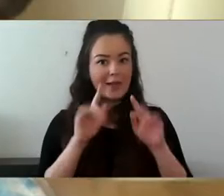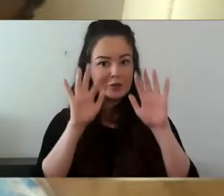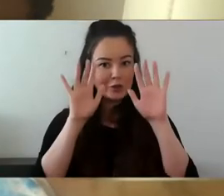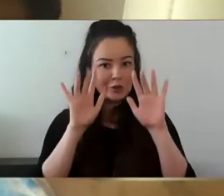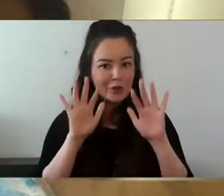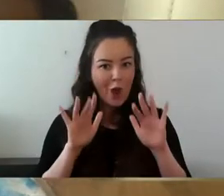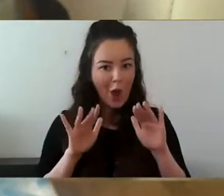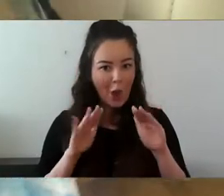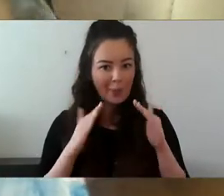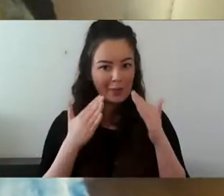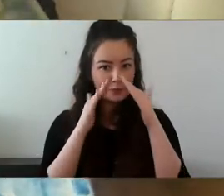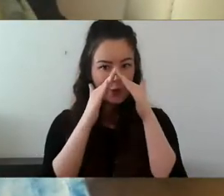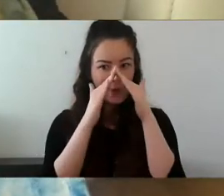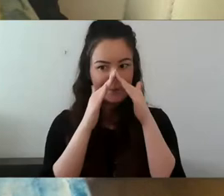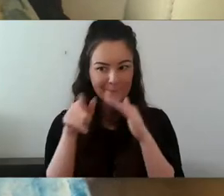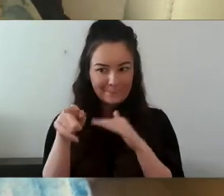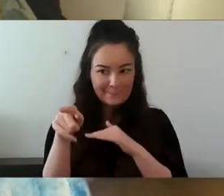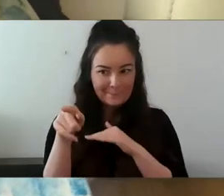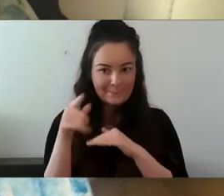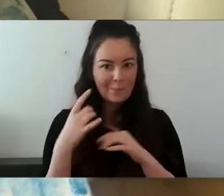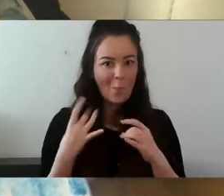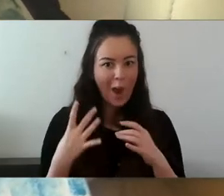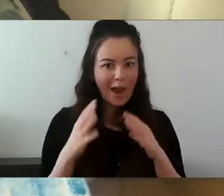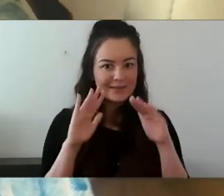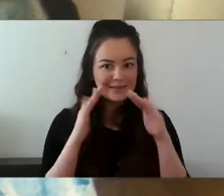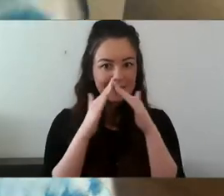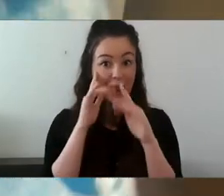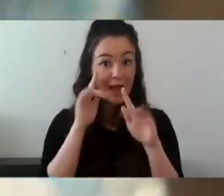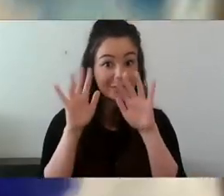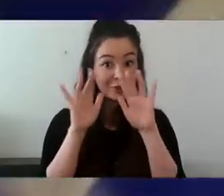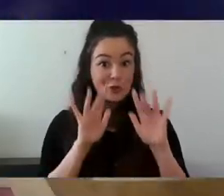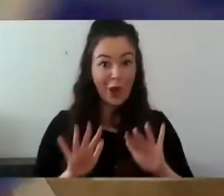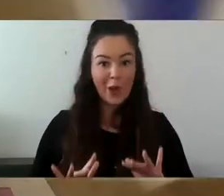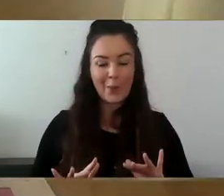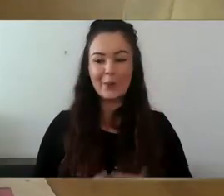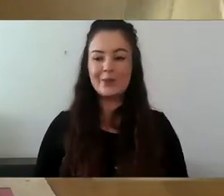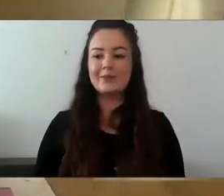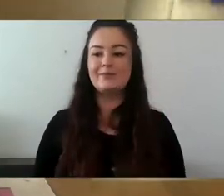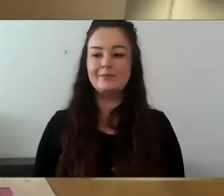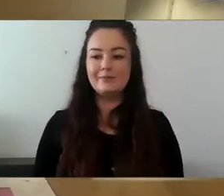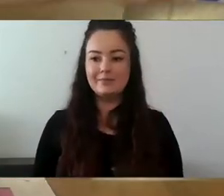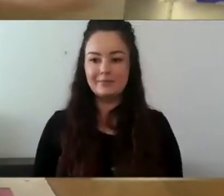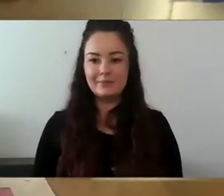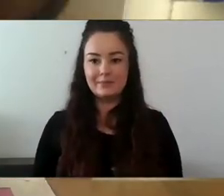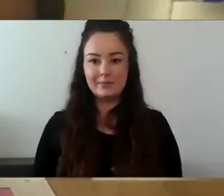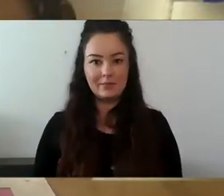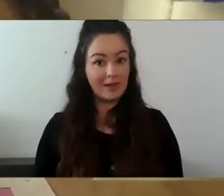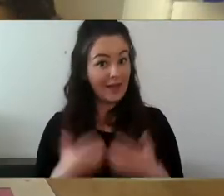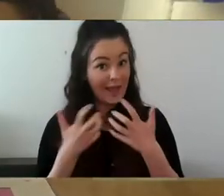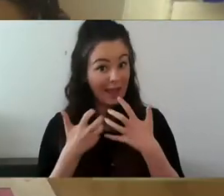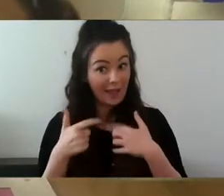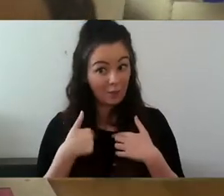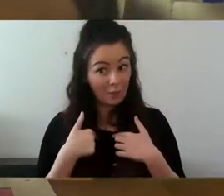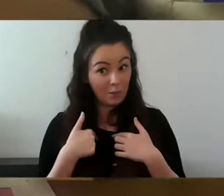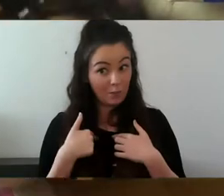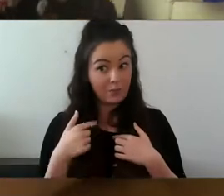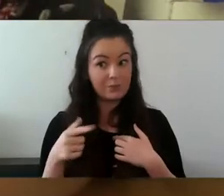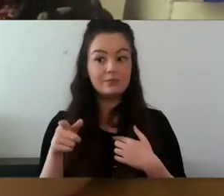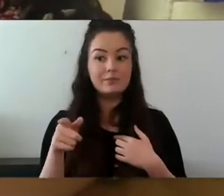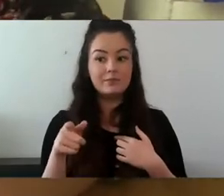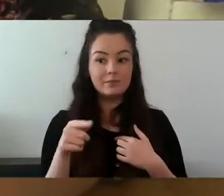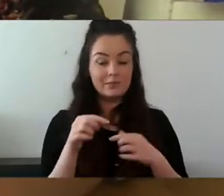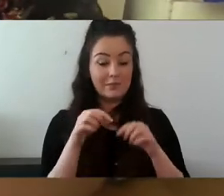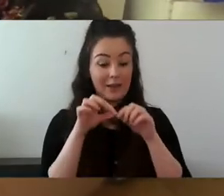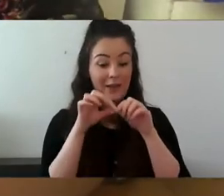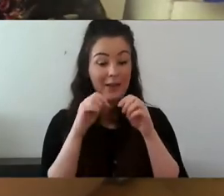the top of my mountain. I like to leave them so they look white, as if it's been snowing. So how I did